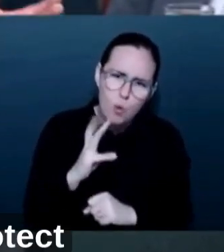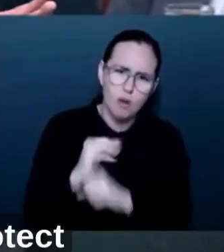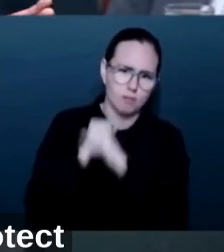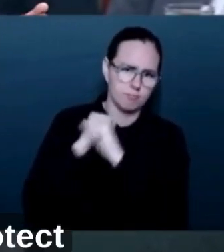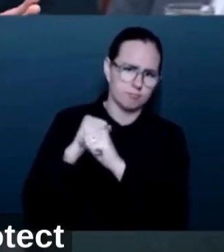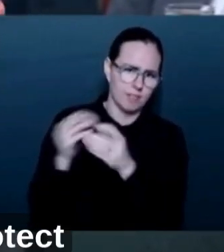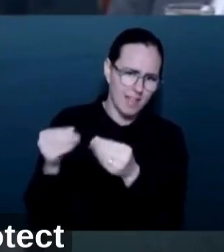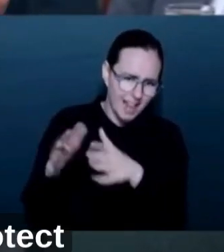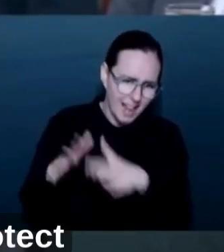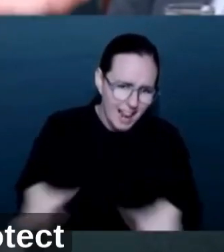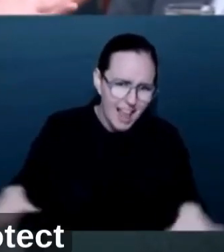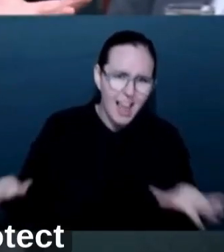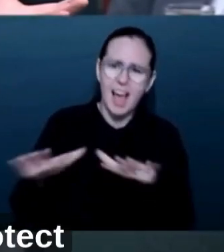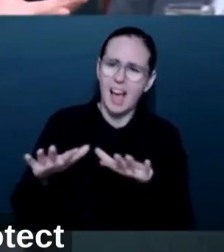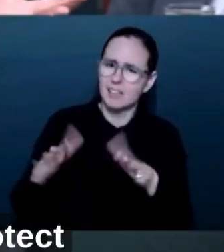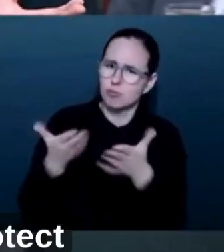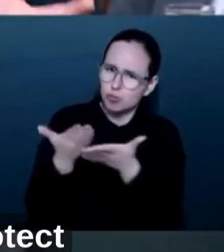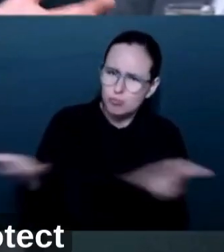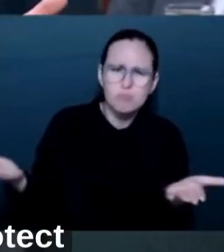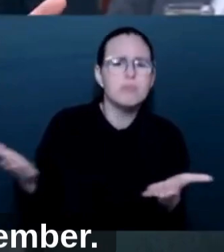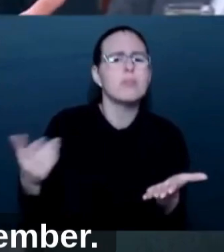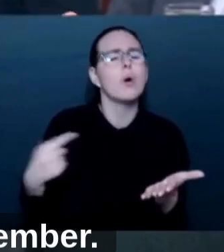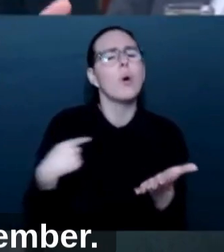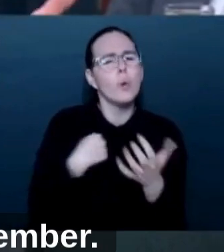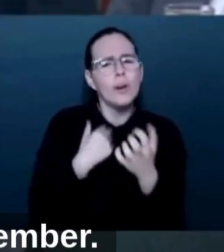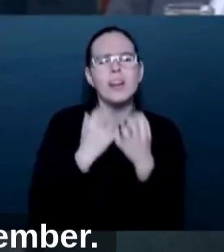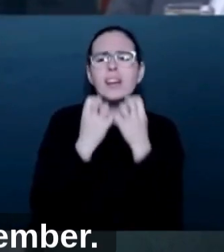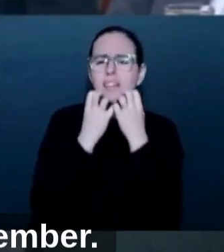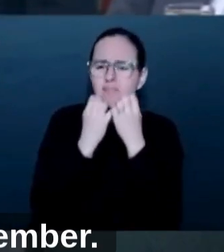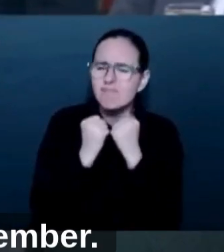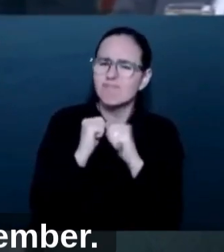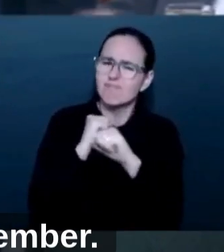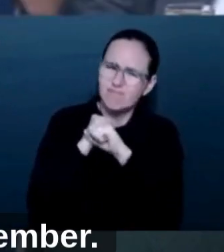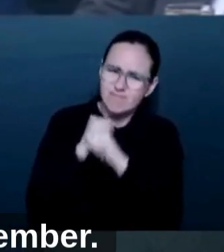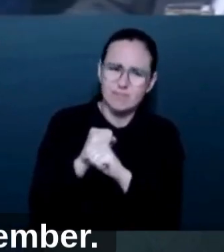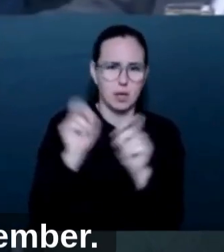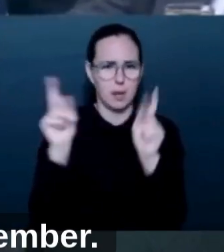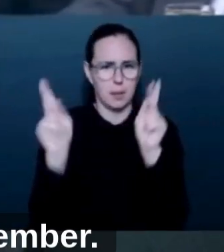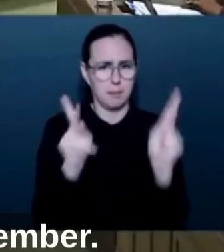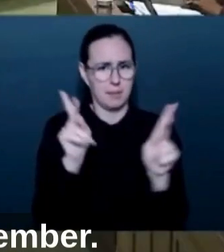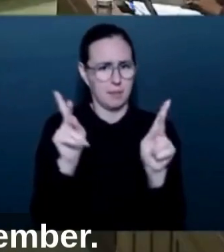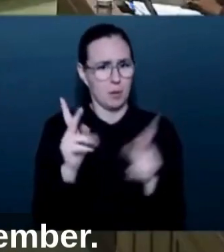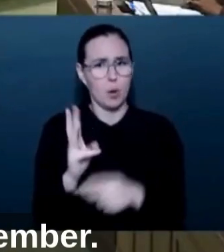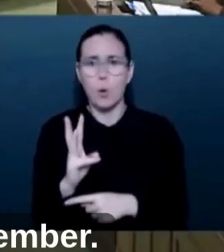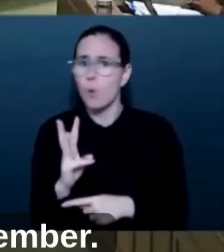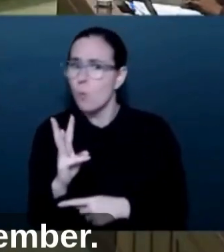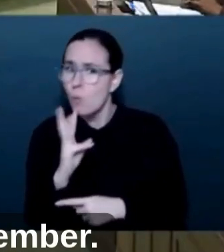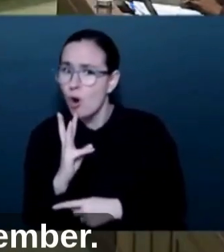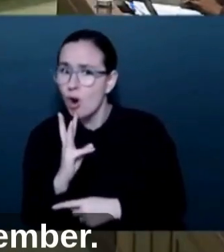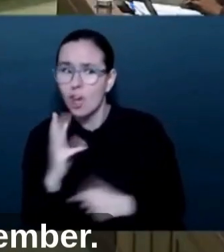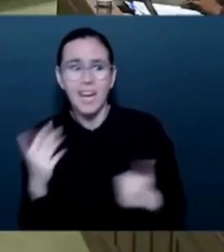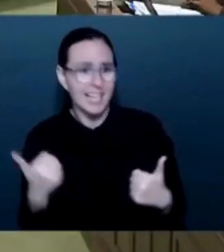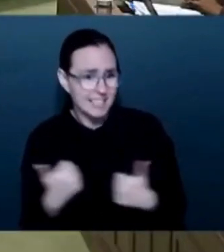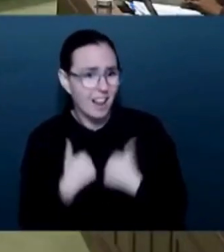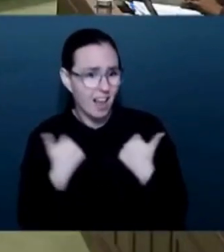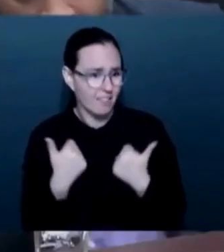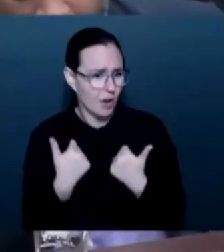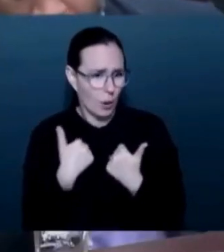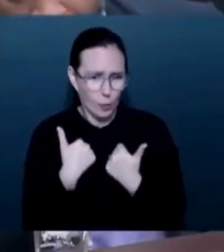going to protect people, because water is life, and we're going to protect Albertans' lives, Mr. Speaker. As our number one Honourable Member.